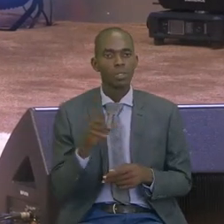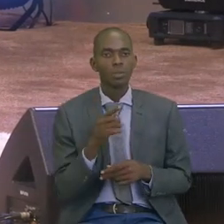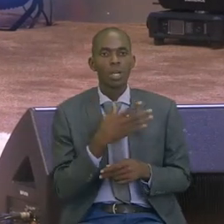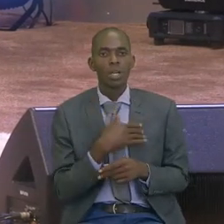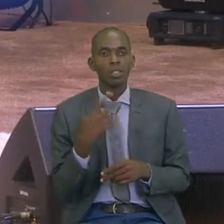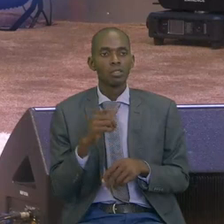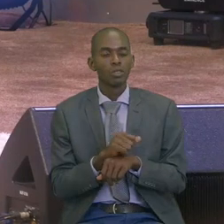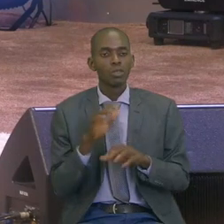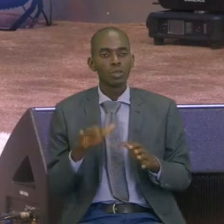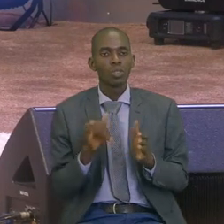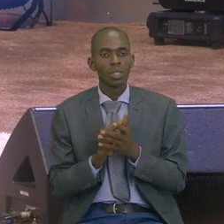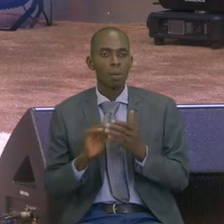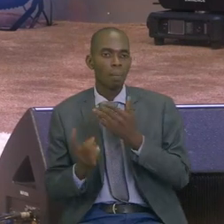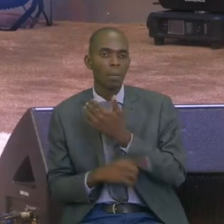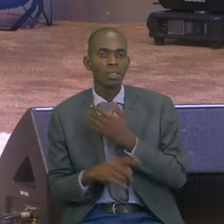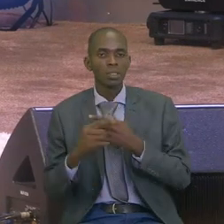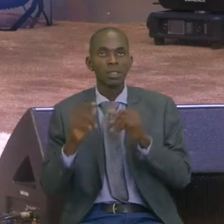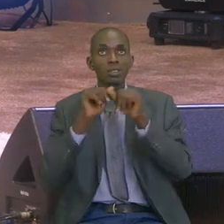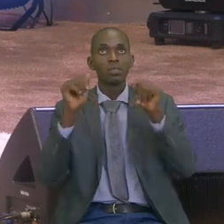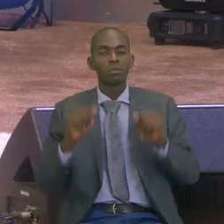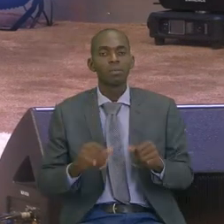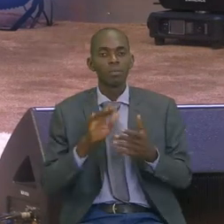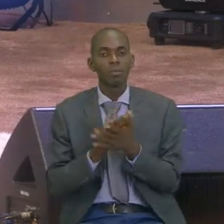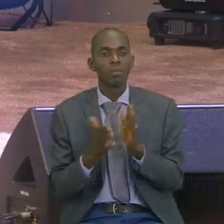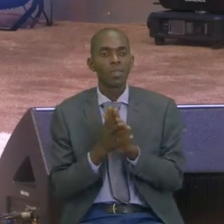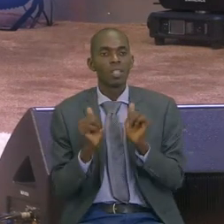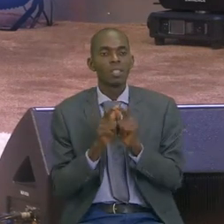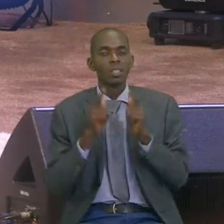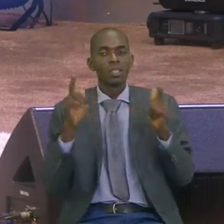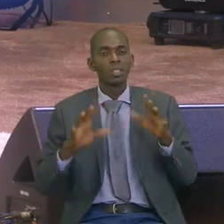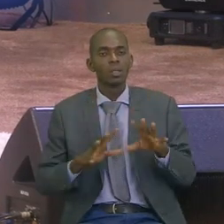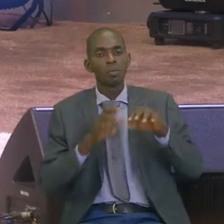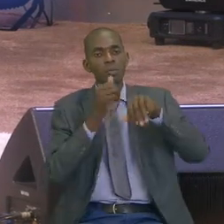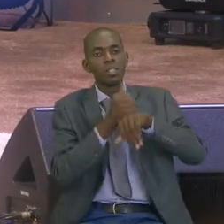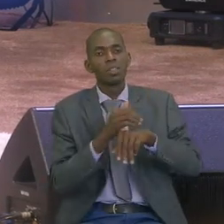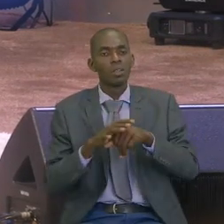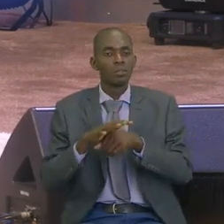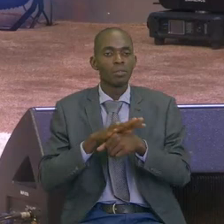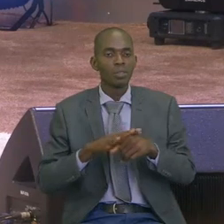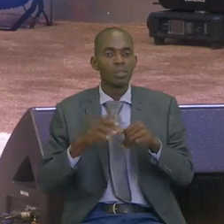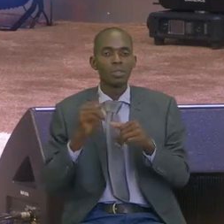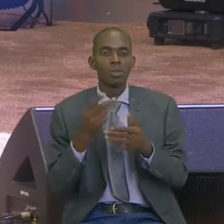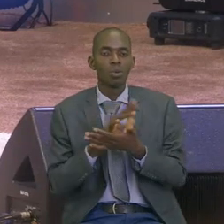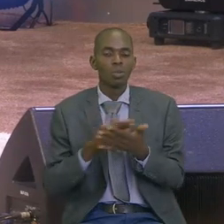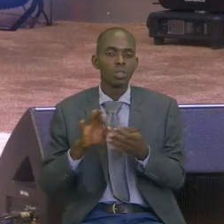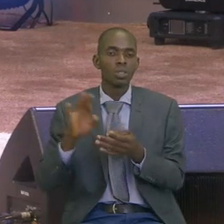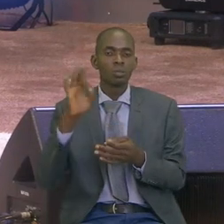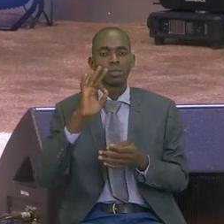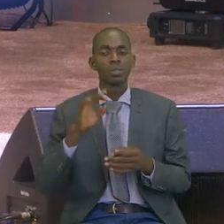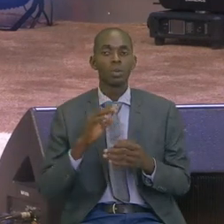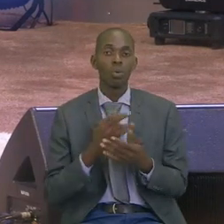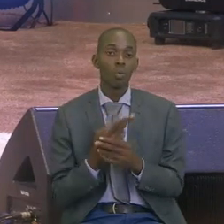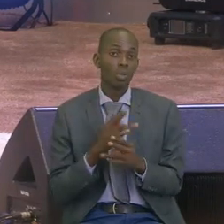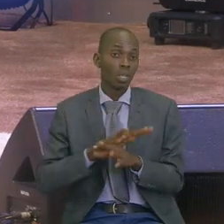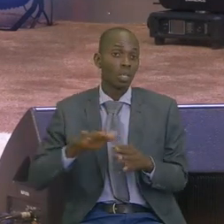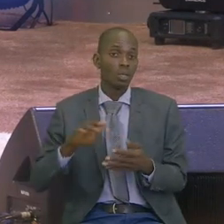stone that smote the image became a great mountain and filled the whole earth.